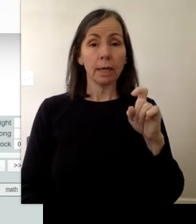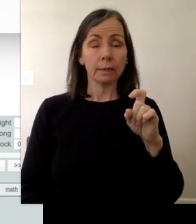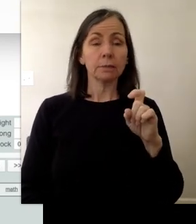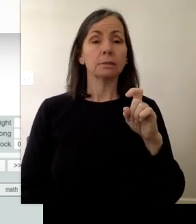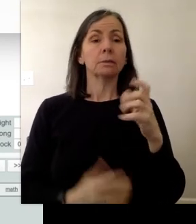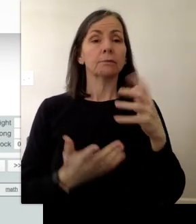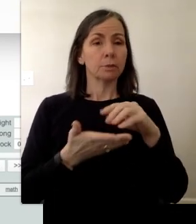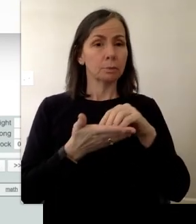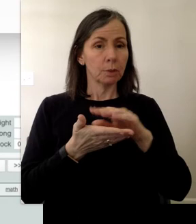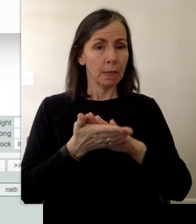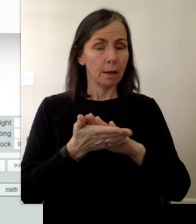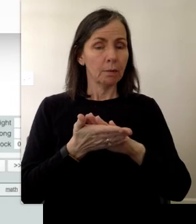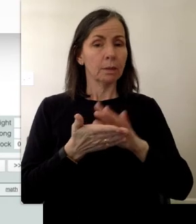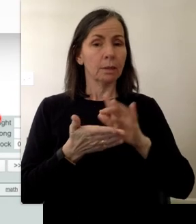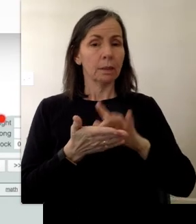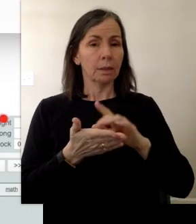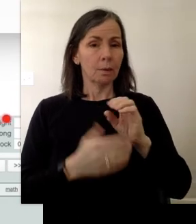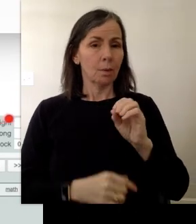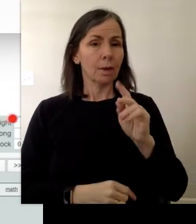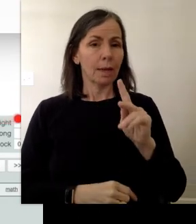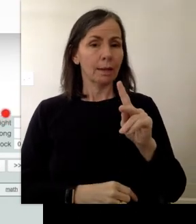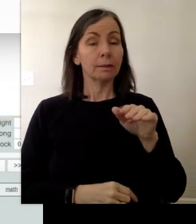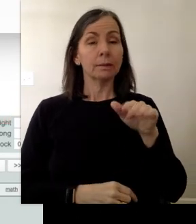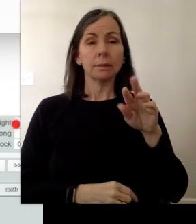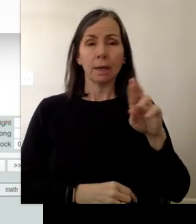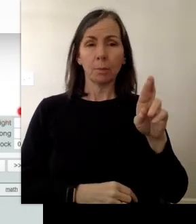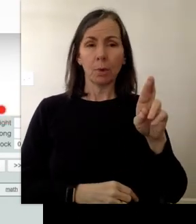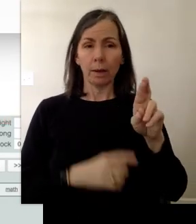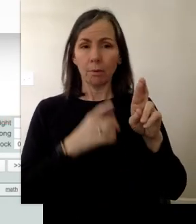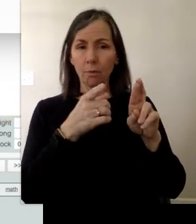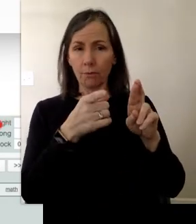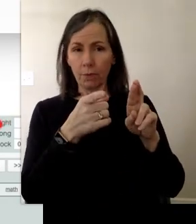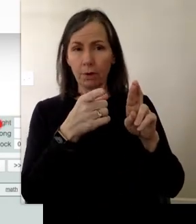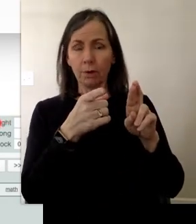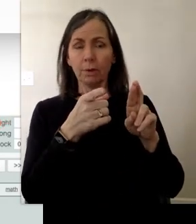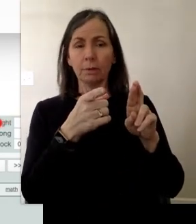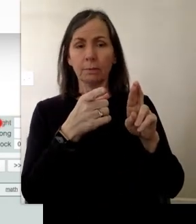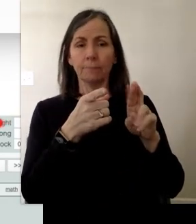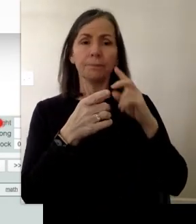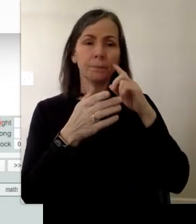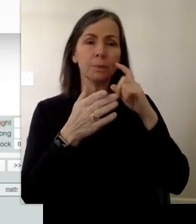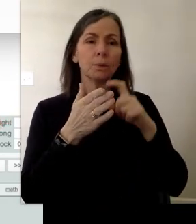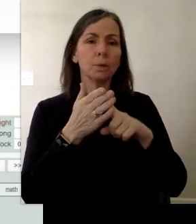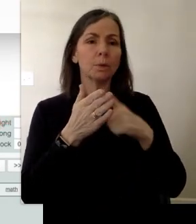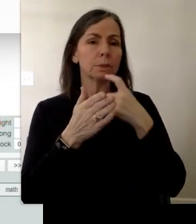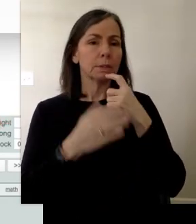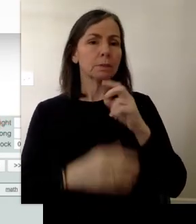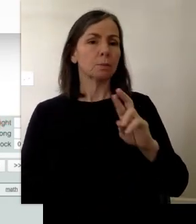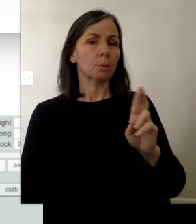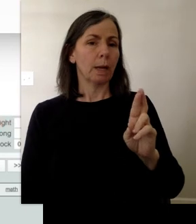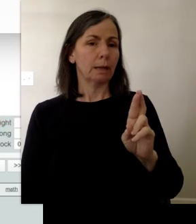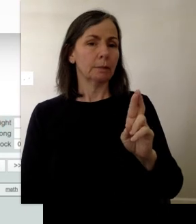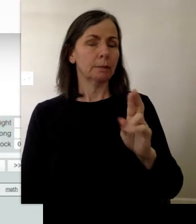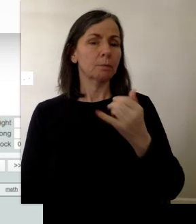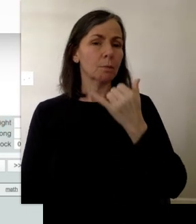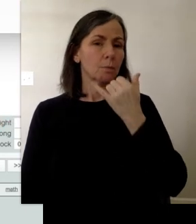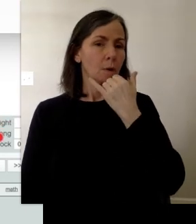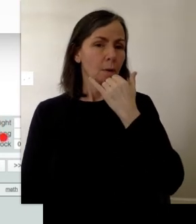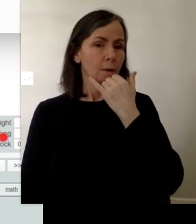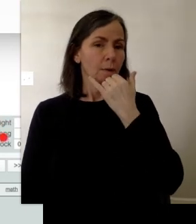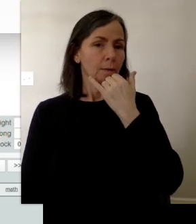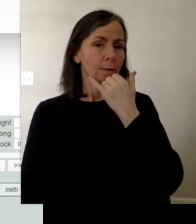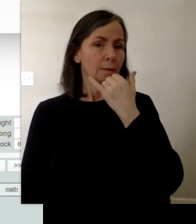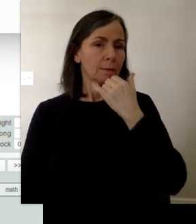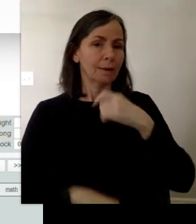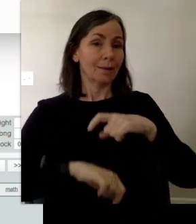go to the right side, on the top right corner of your screen, you'll see where it says right, wrong, and the